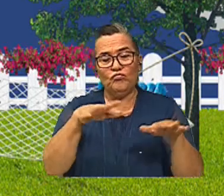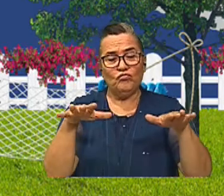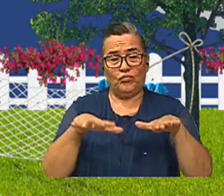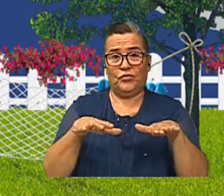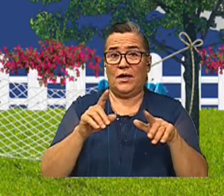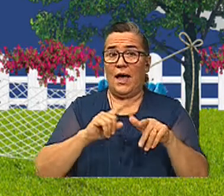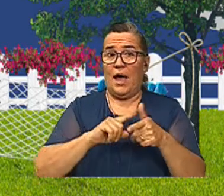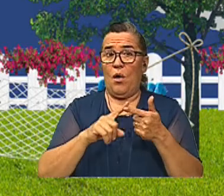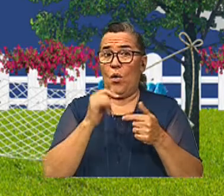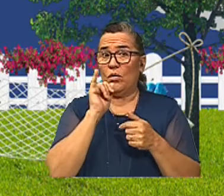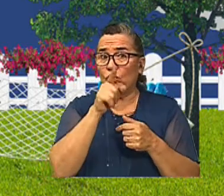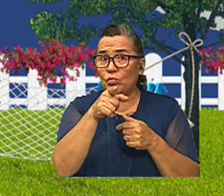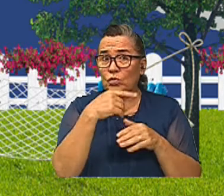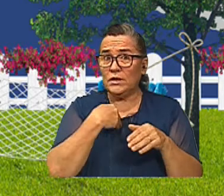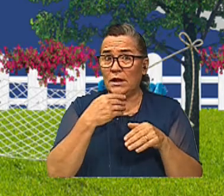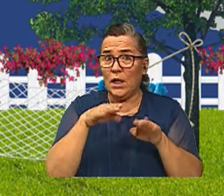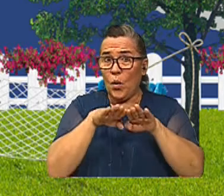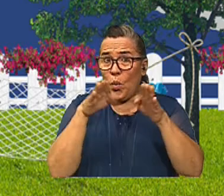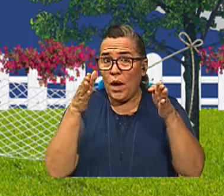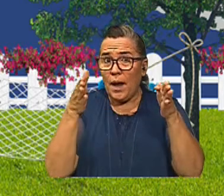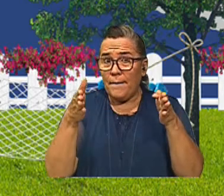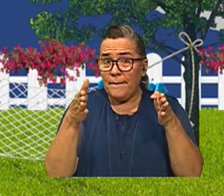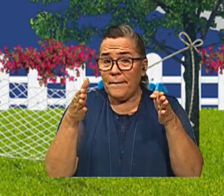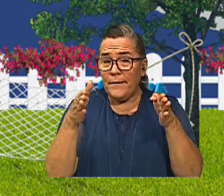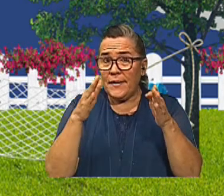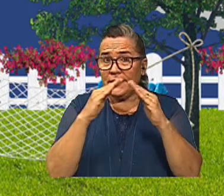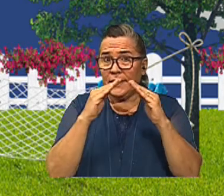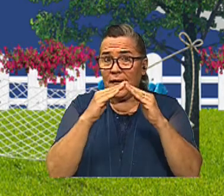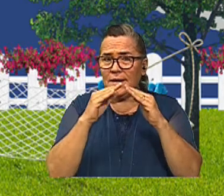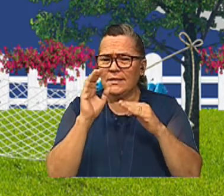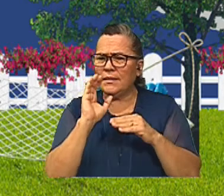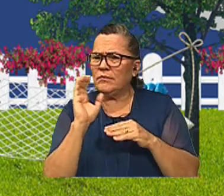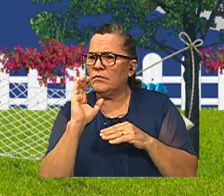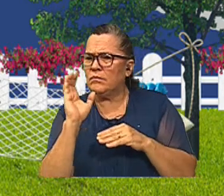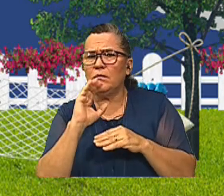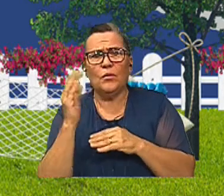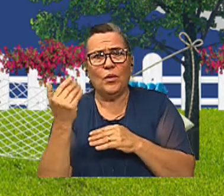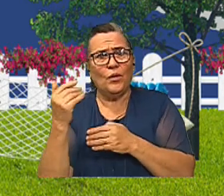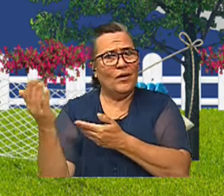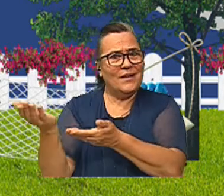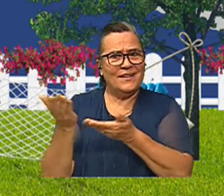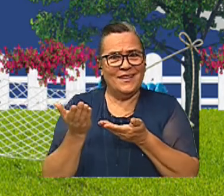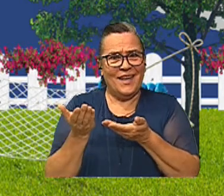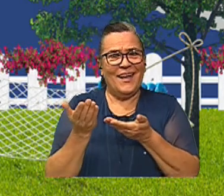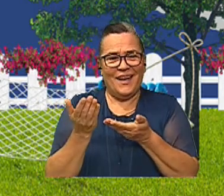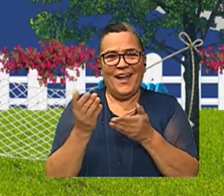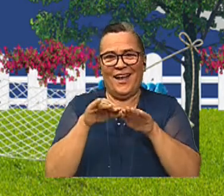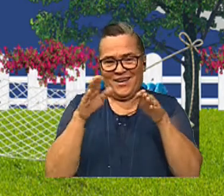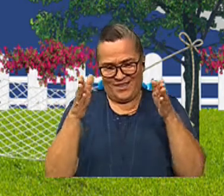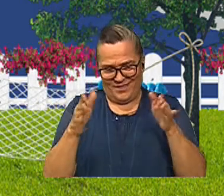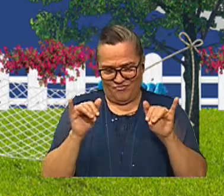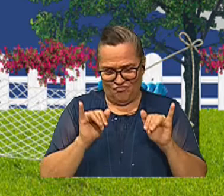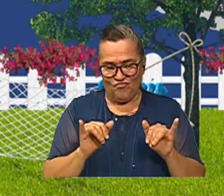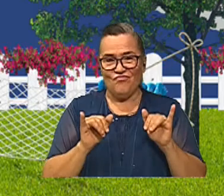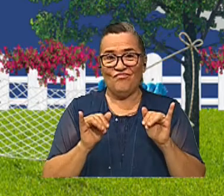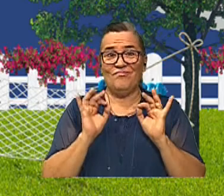if you have a table at home, go and look for it. Okay, look for a